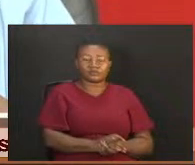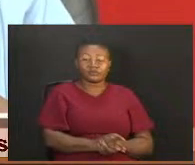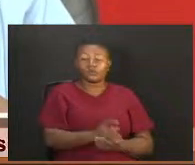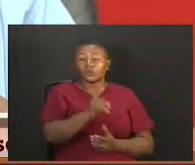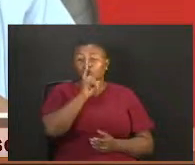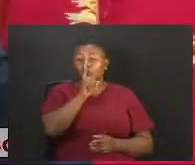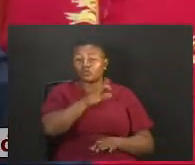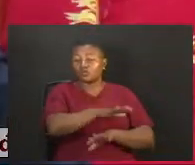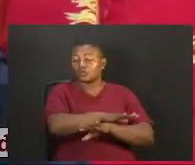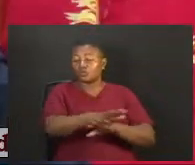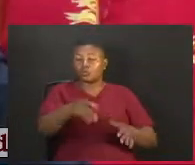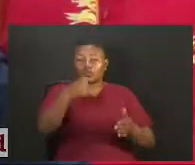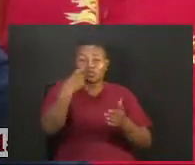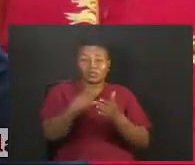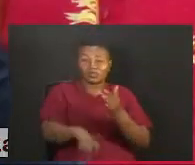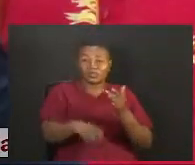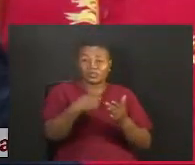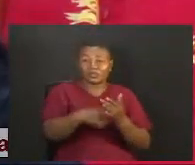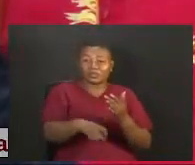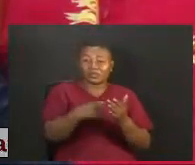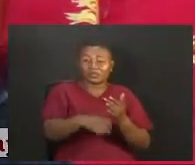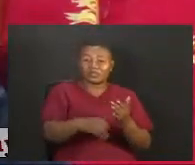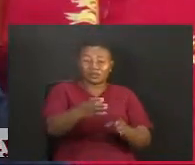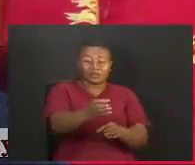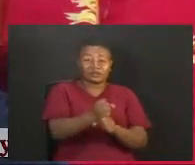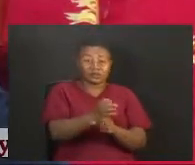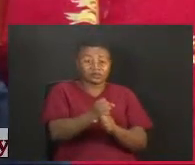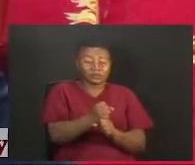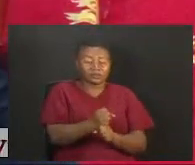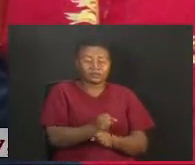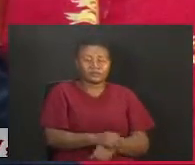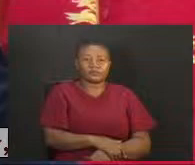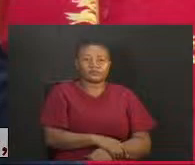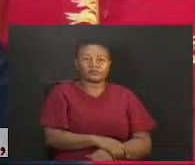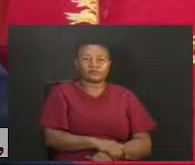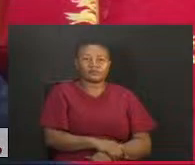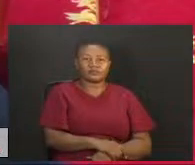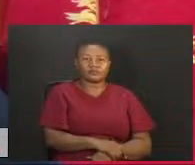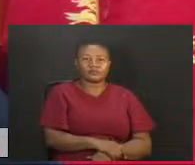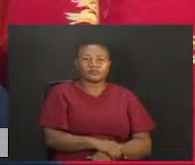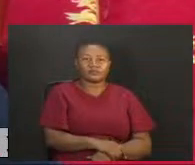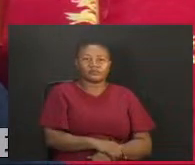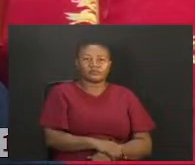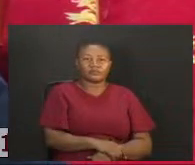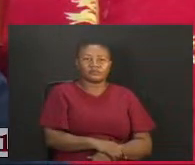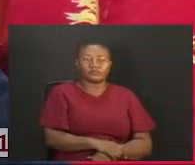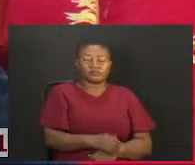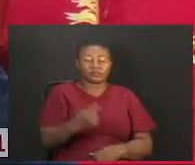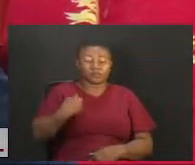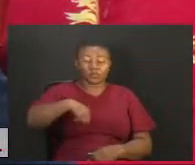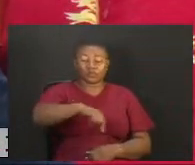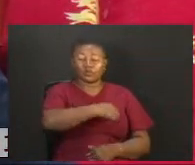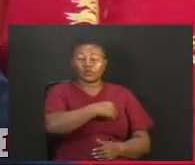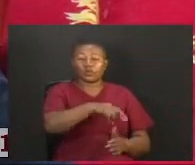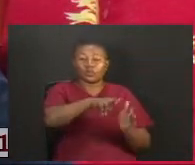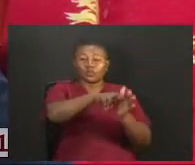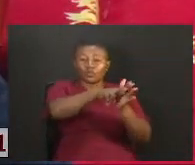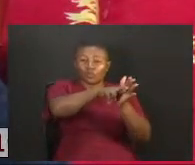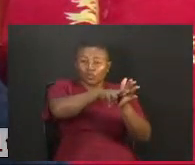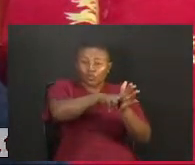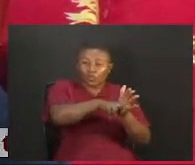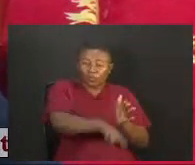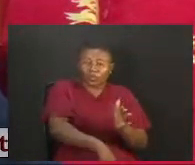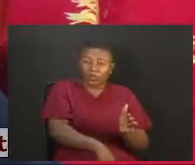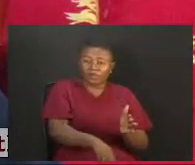refund arrests over the period. Mr. Speaker, and therefore, we are reducing the current tax